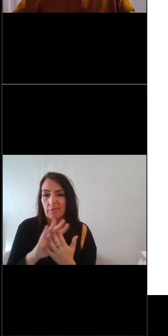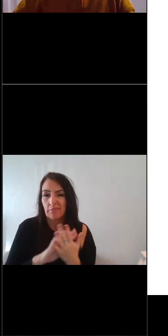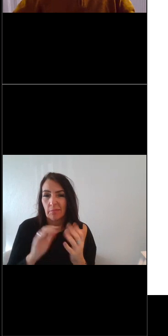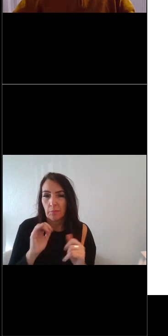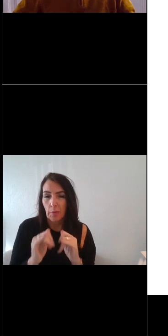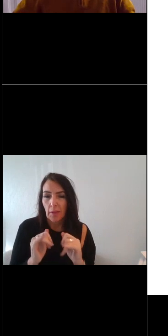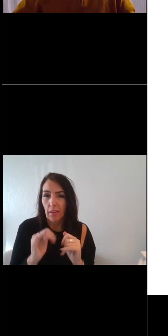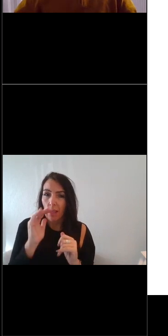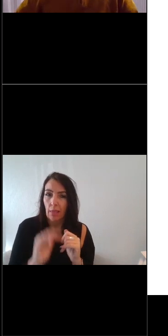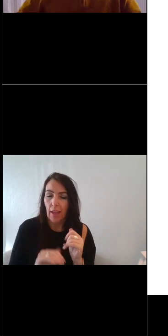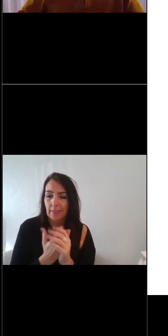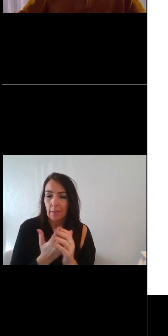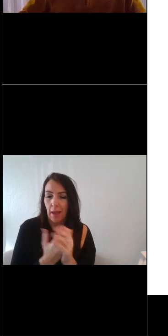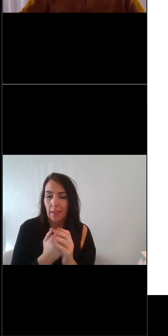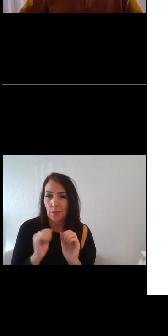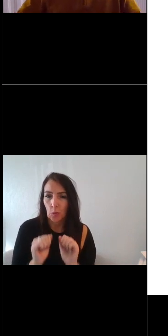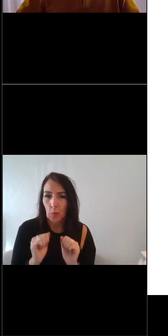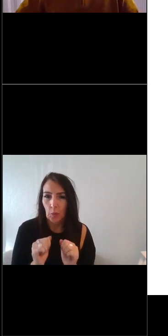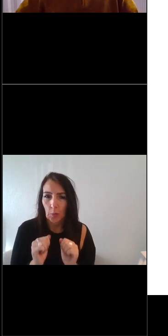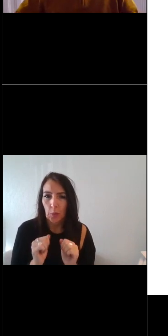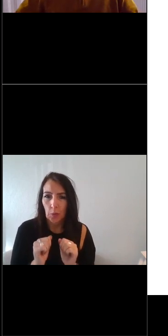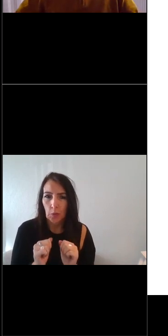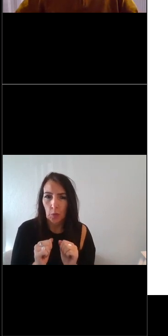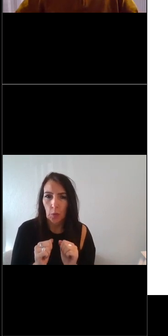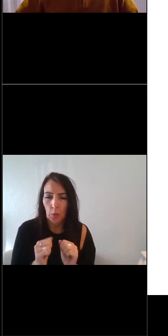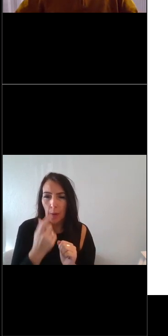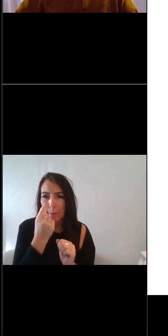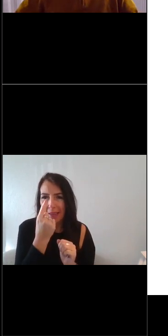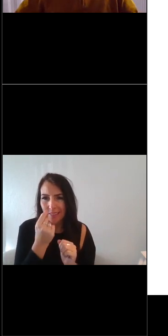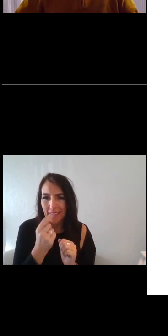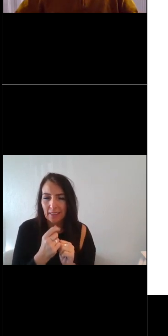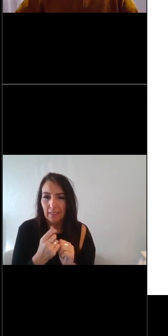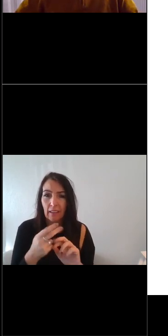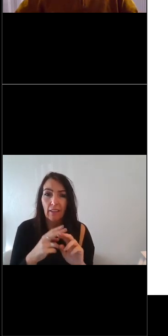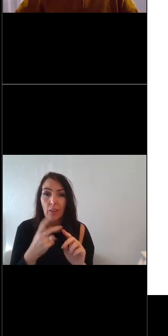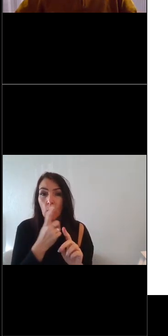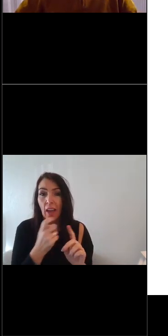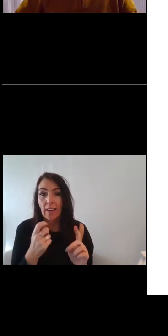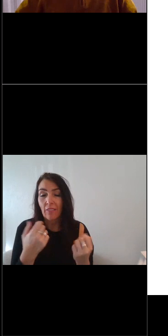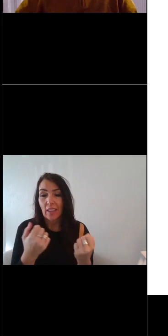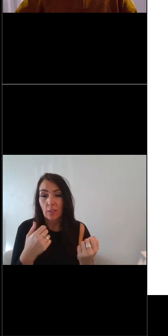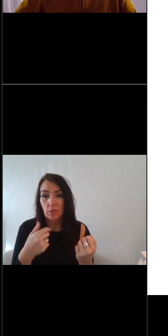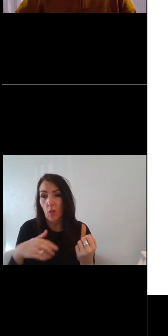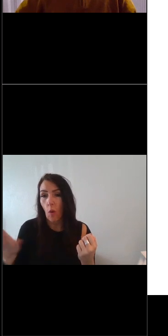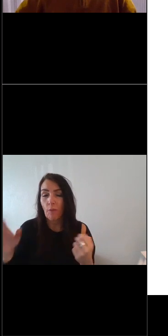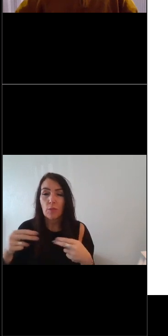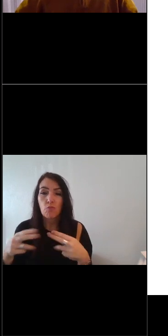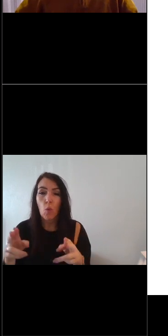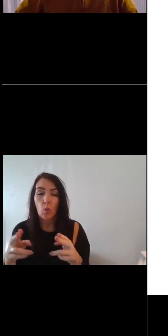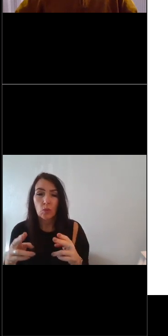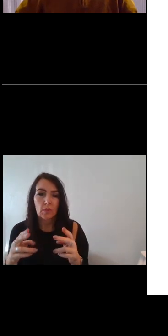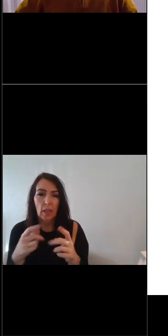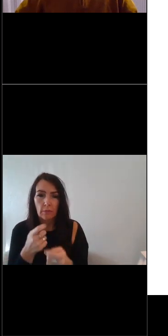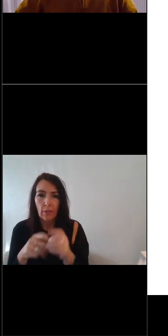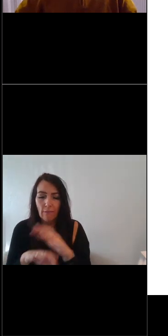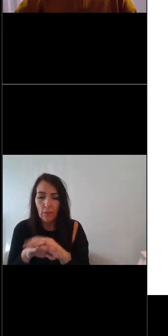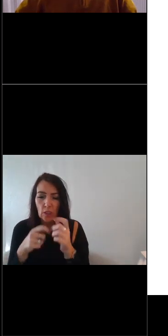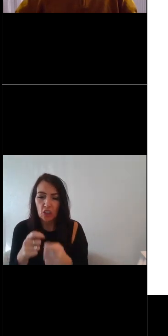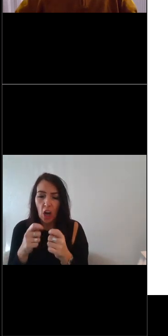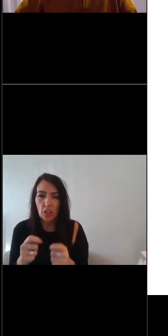demand on your grid capacity if you're able to have the vehicles off the road overnight and fully charging on a